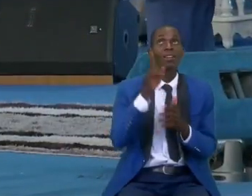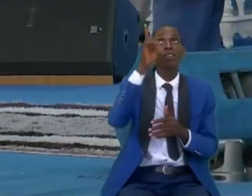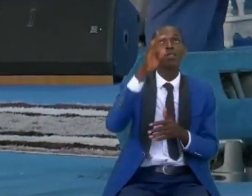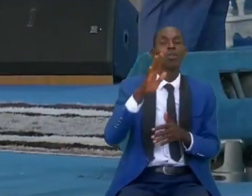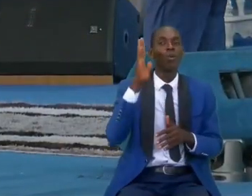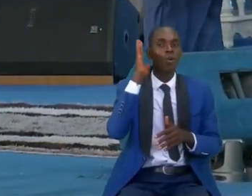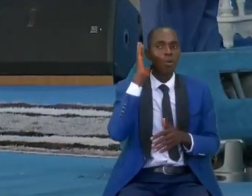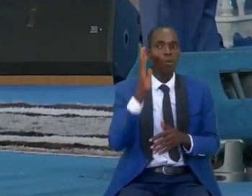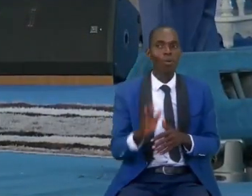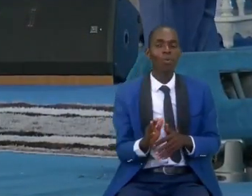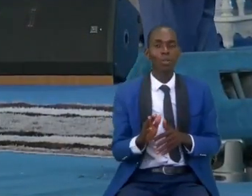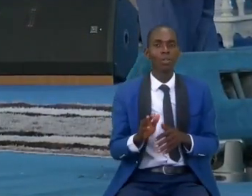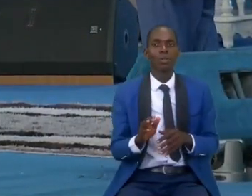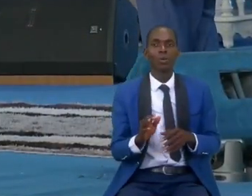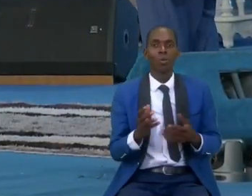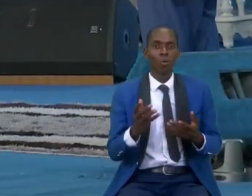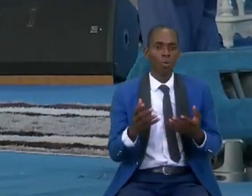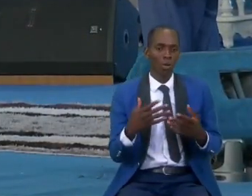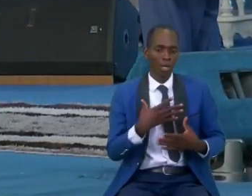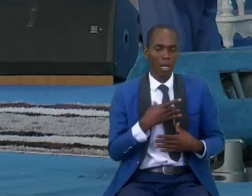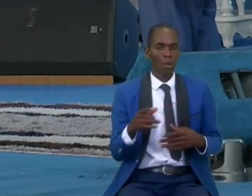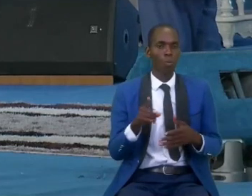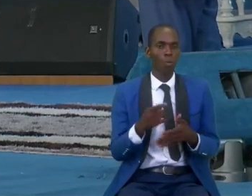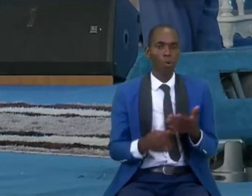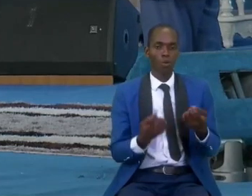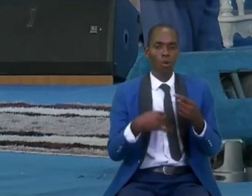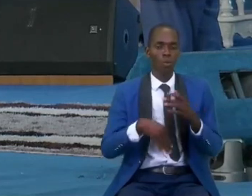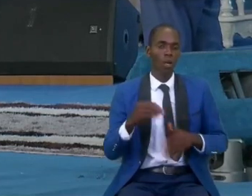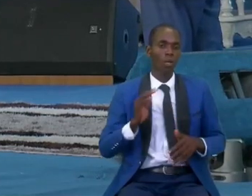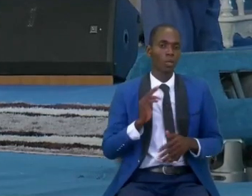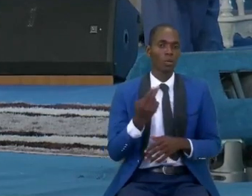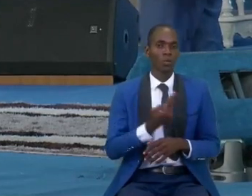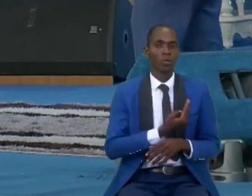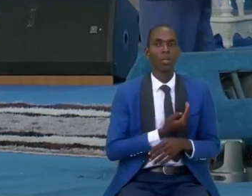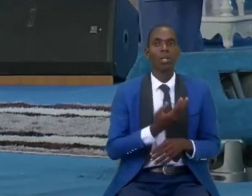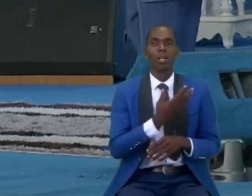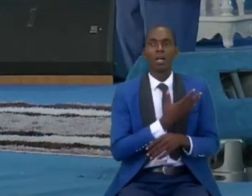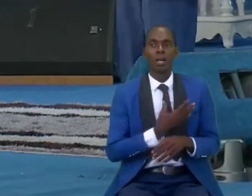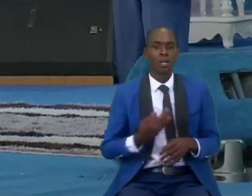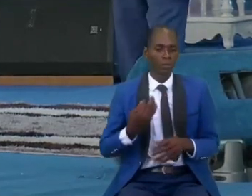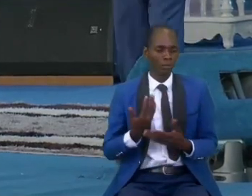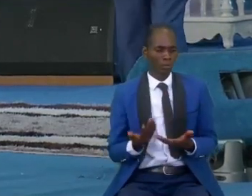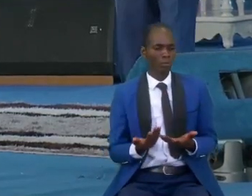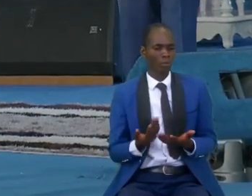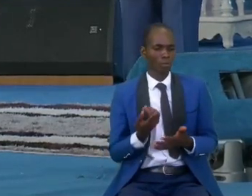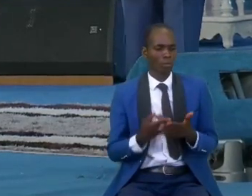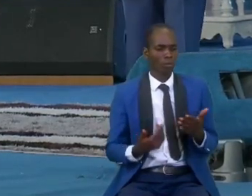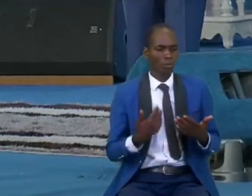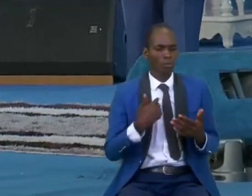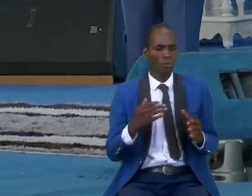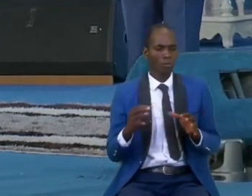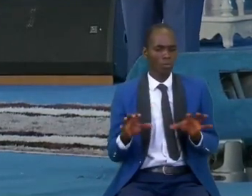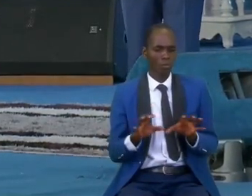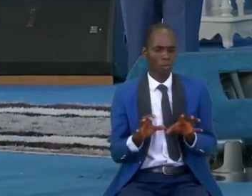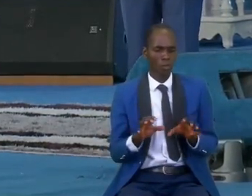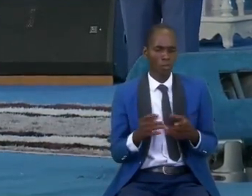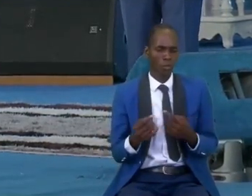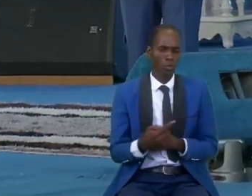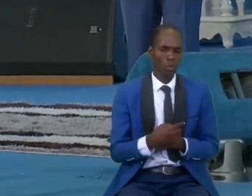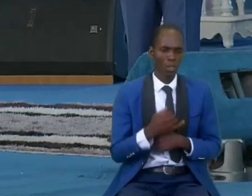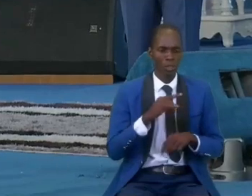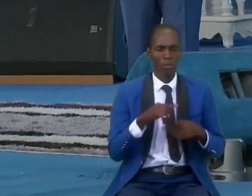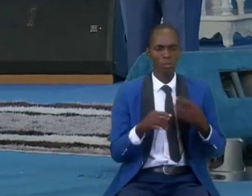I'm doing this, and what have I done today? Okay, I've gone here, I've gone there. What have I done? I put